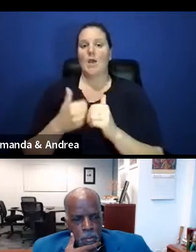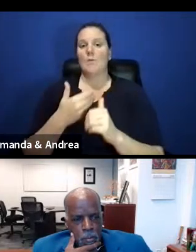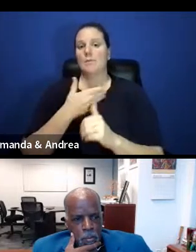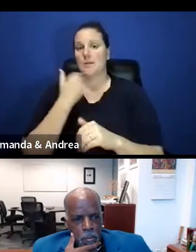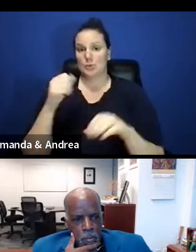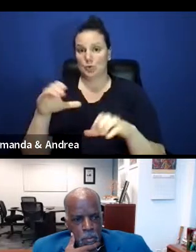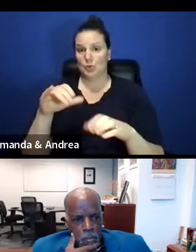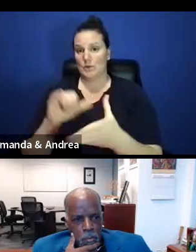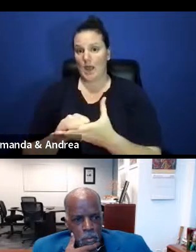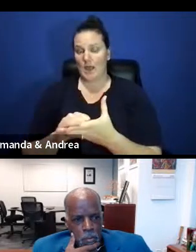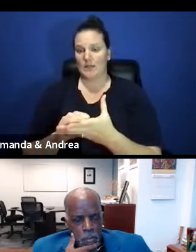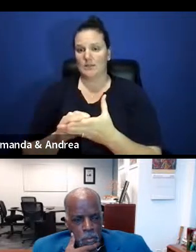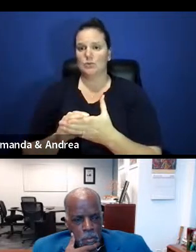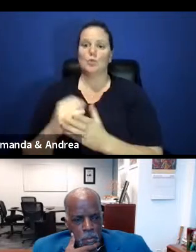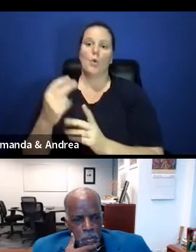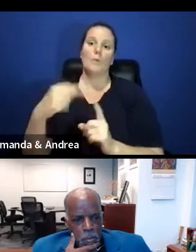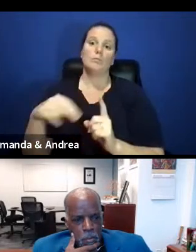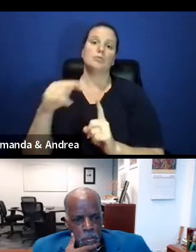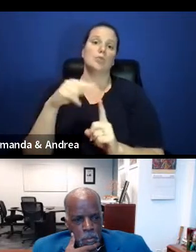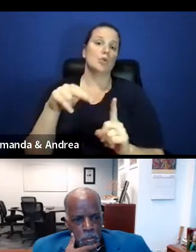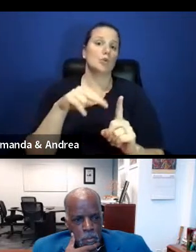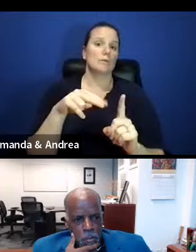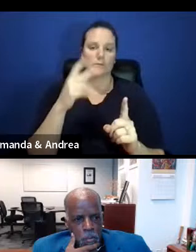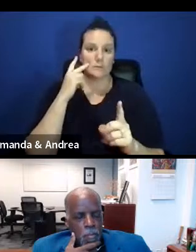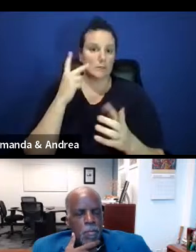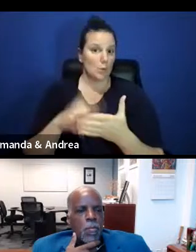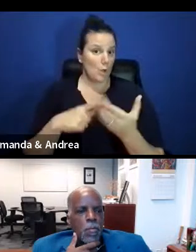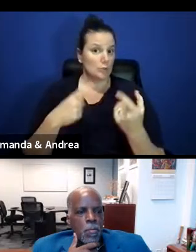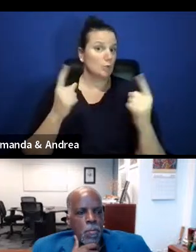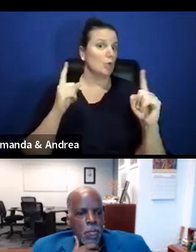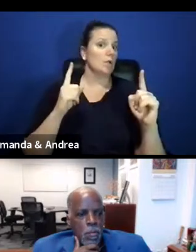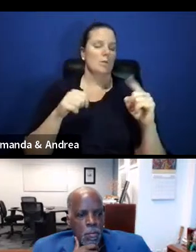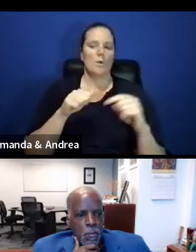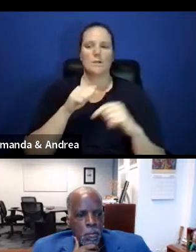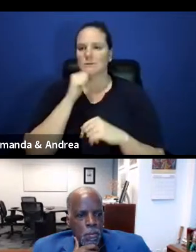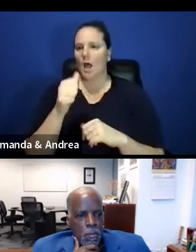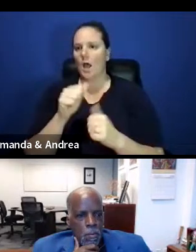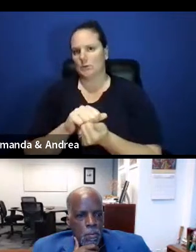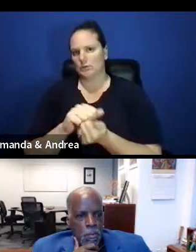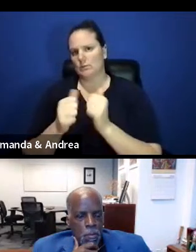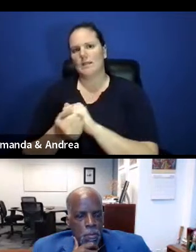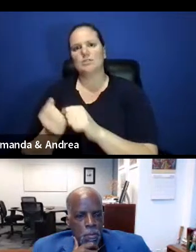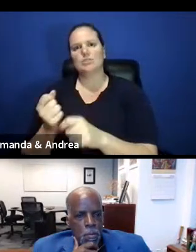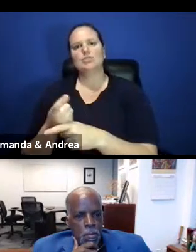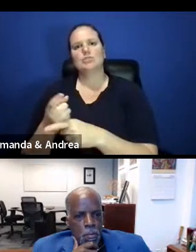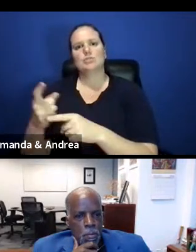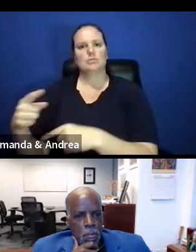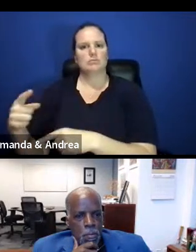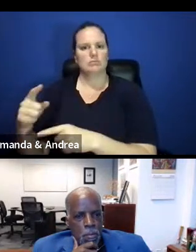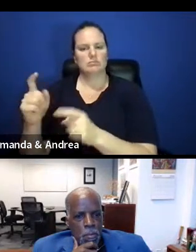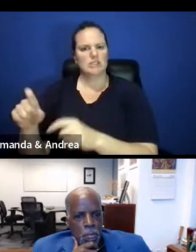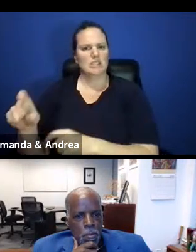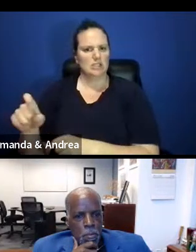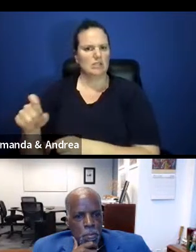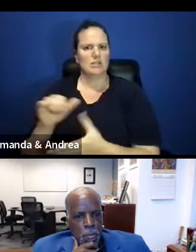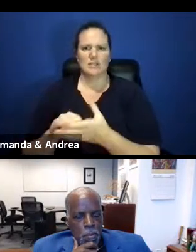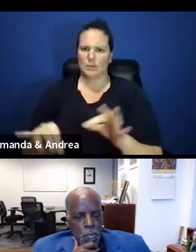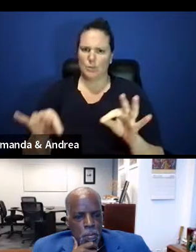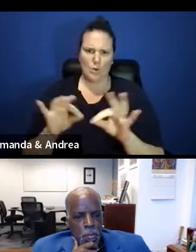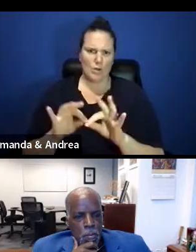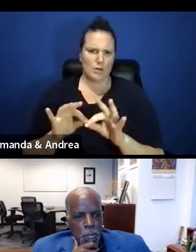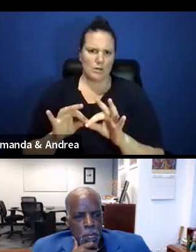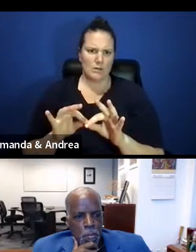be able to observe and see what's working, what's not working, and make the changes needed, I think is so important, especially on a